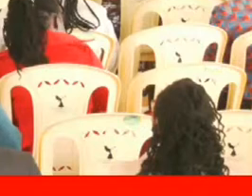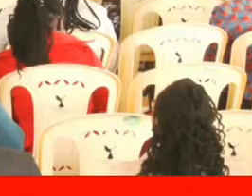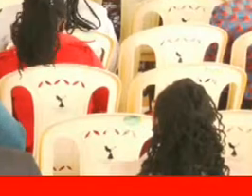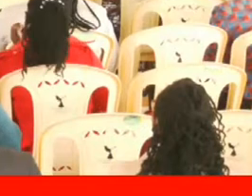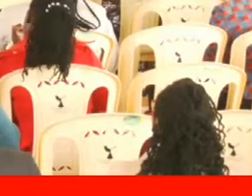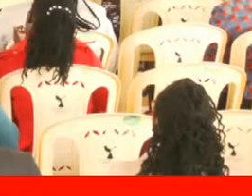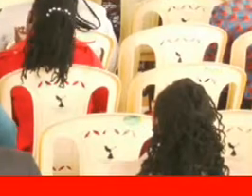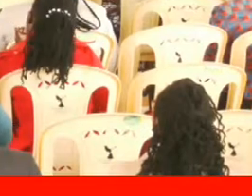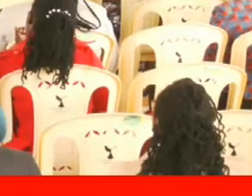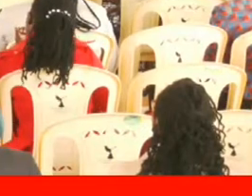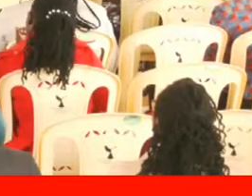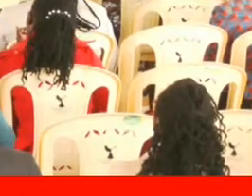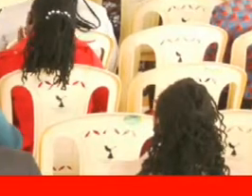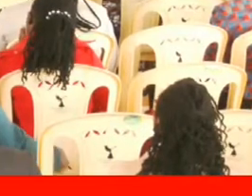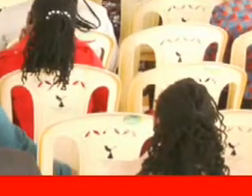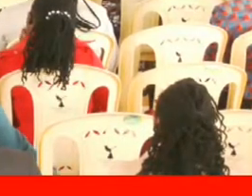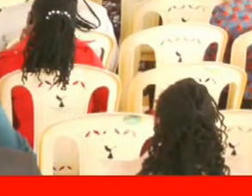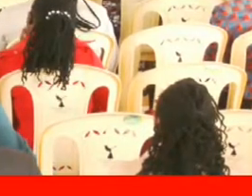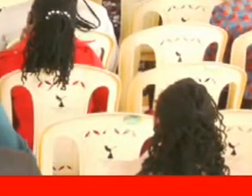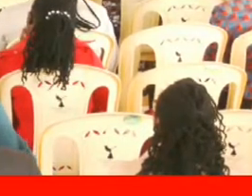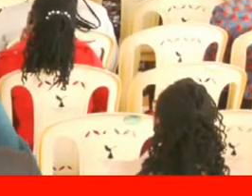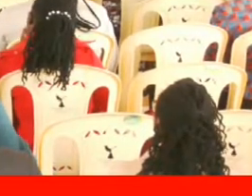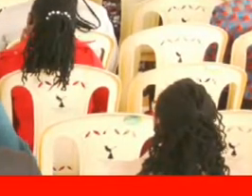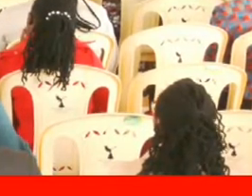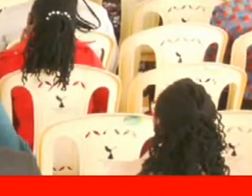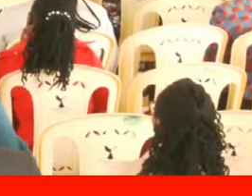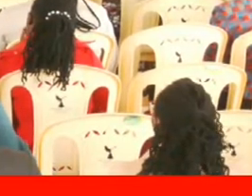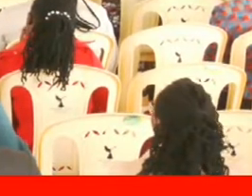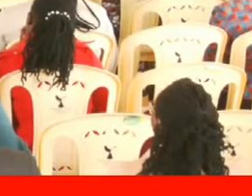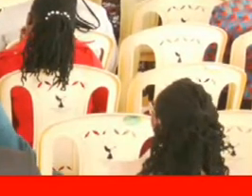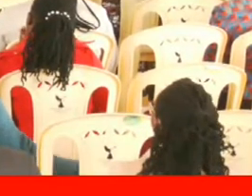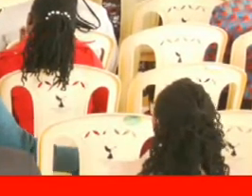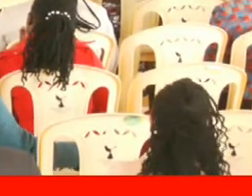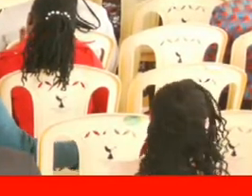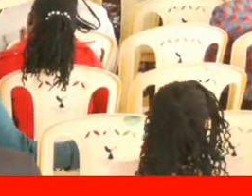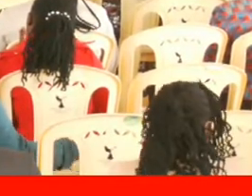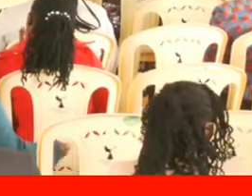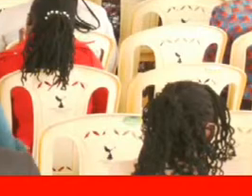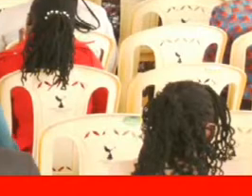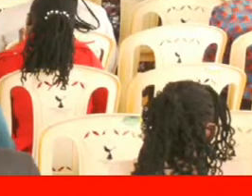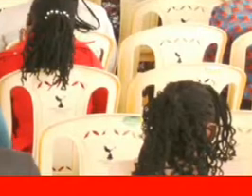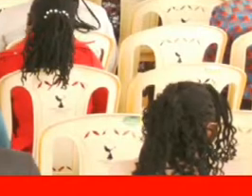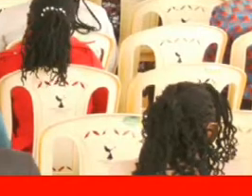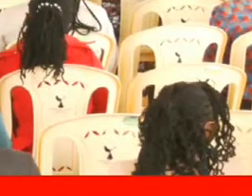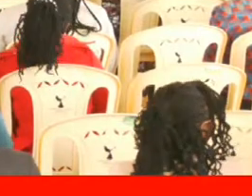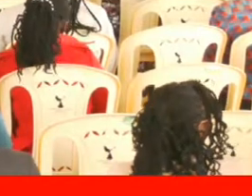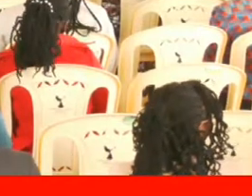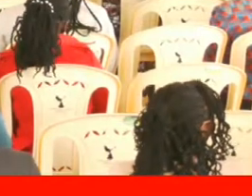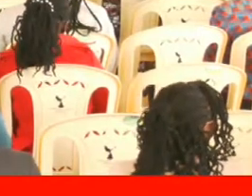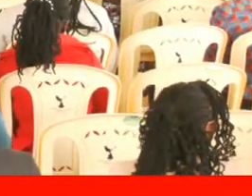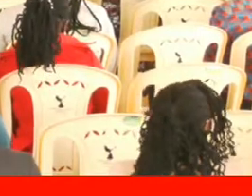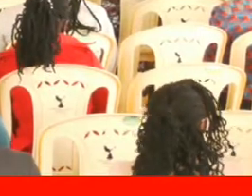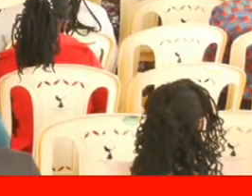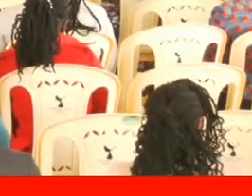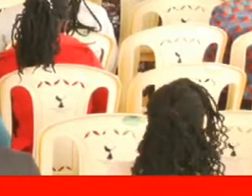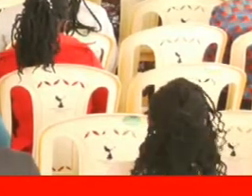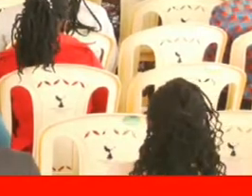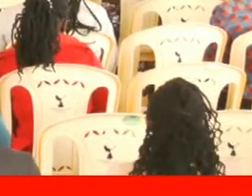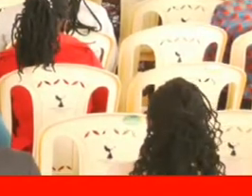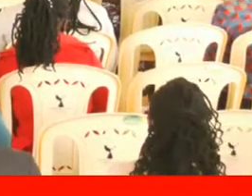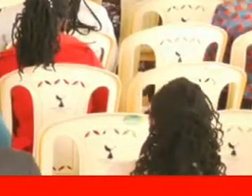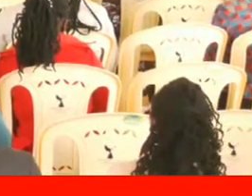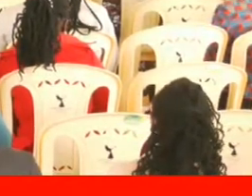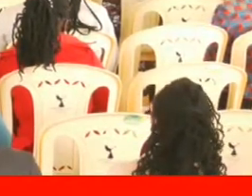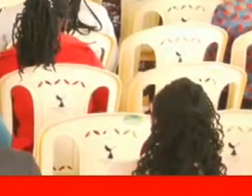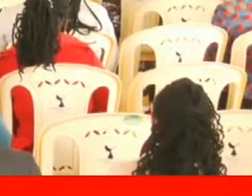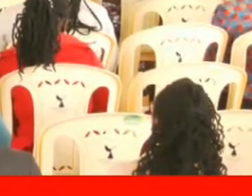encourage that sister as you Pilgrim in this life friends we need one another we need one another another